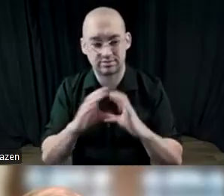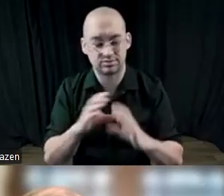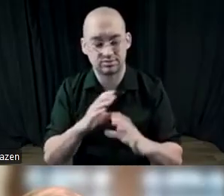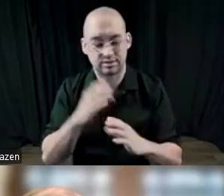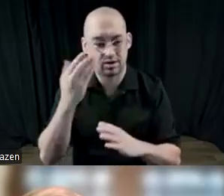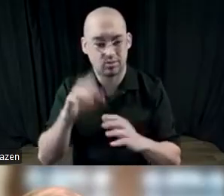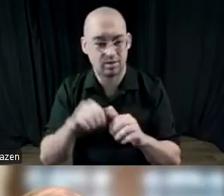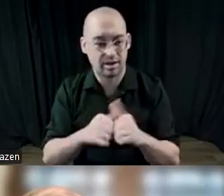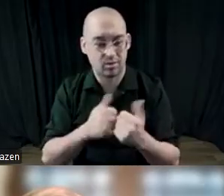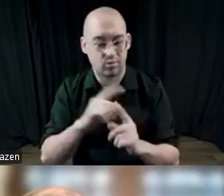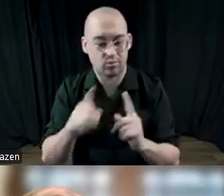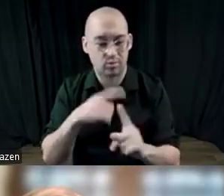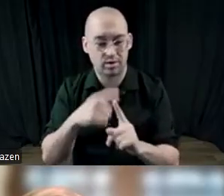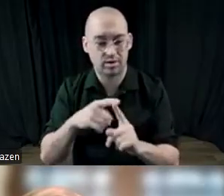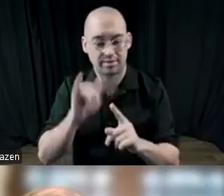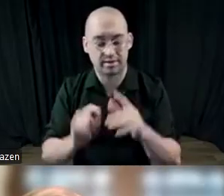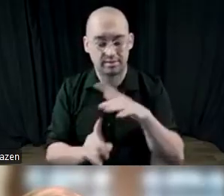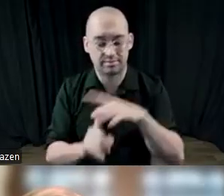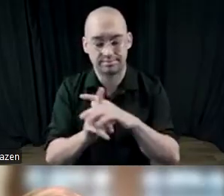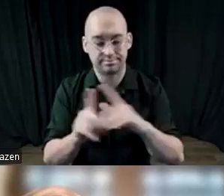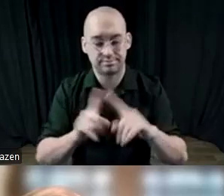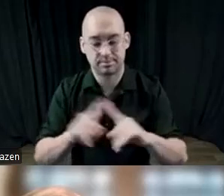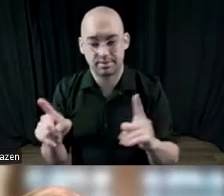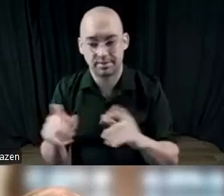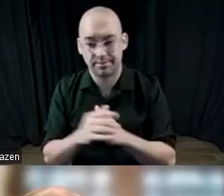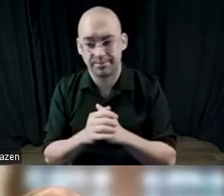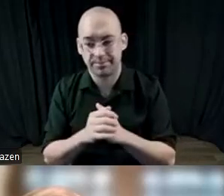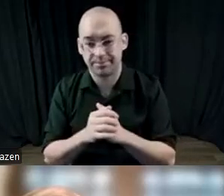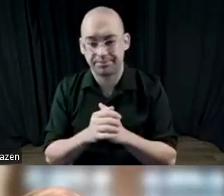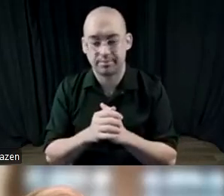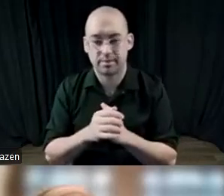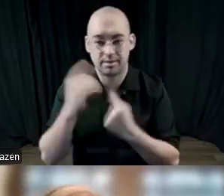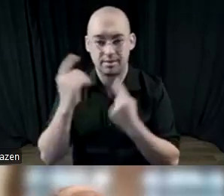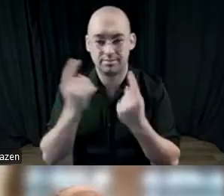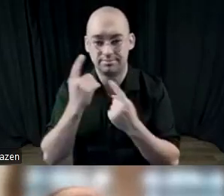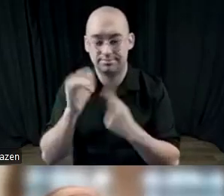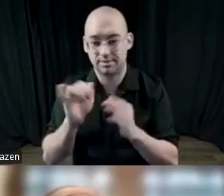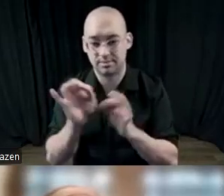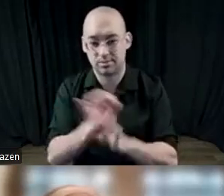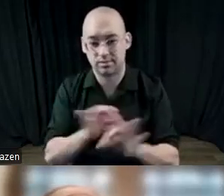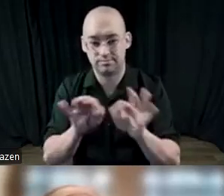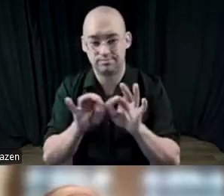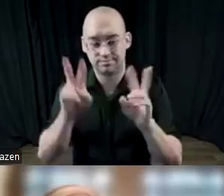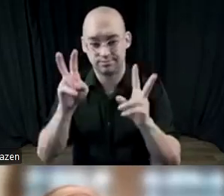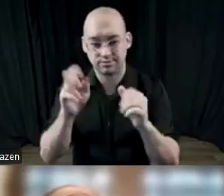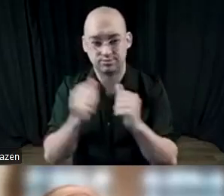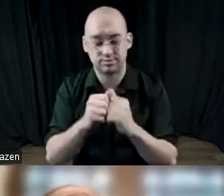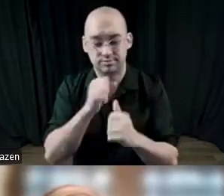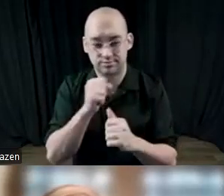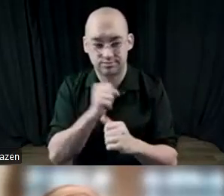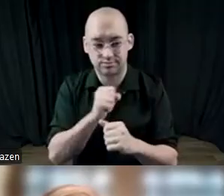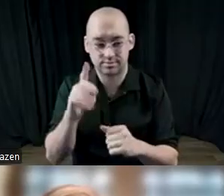or when that would come up, but it's certainly, I think, a rising issue with the aging population in general, or